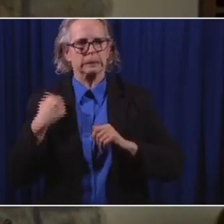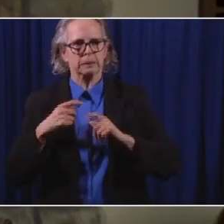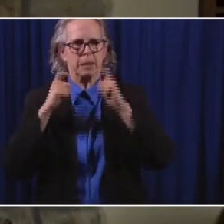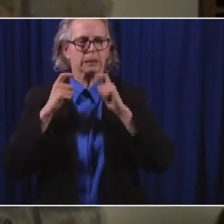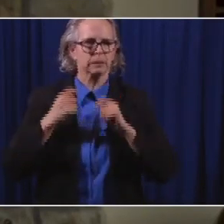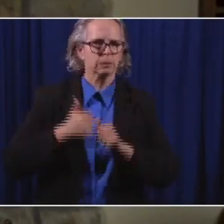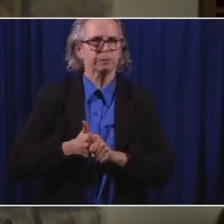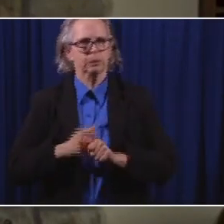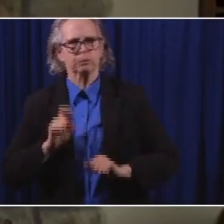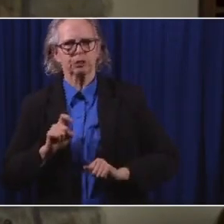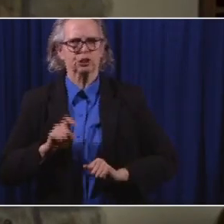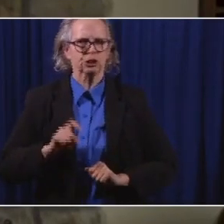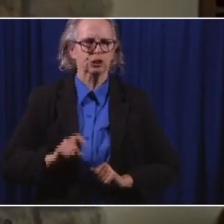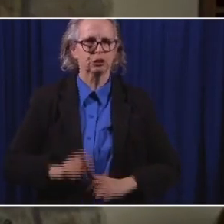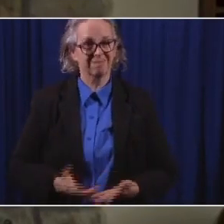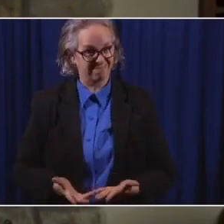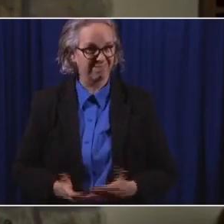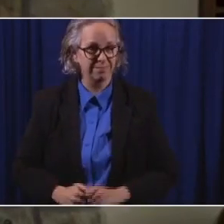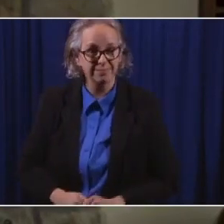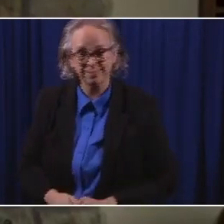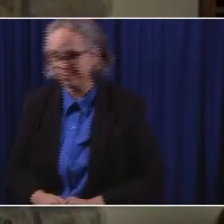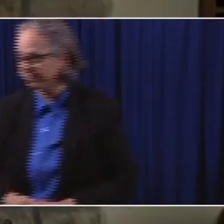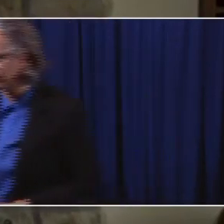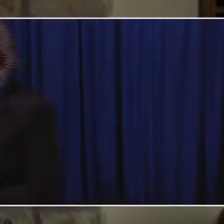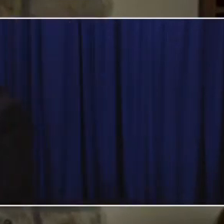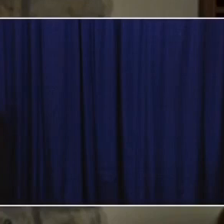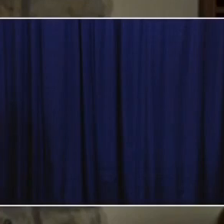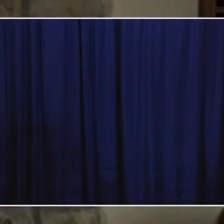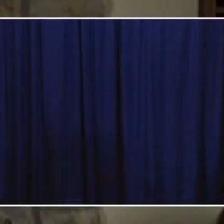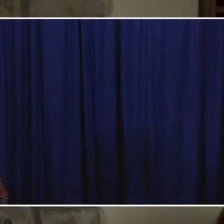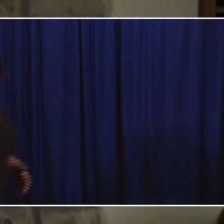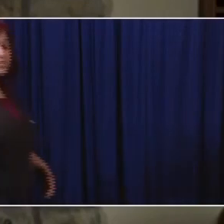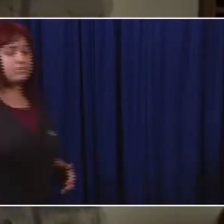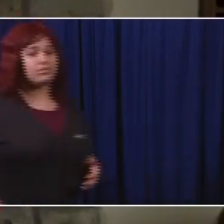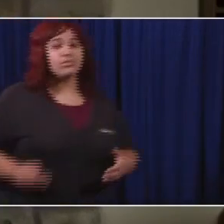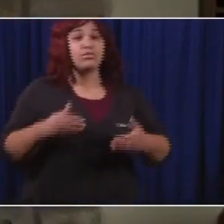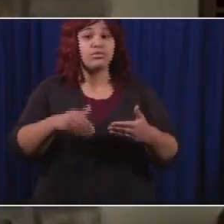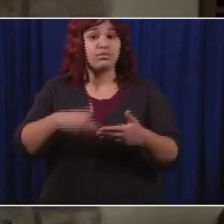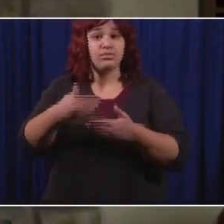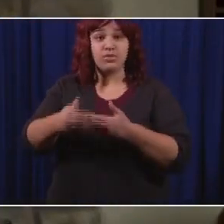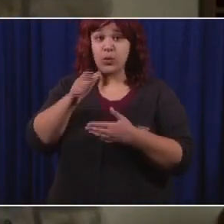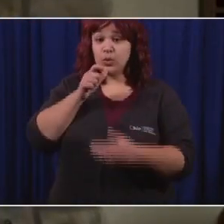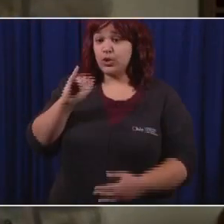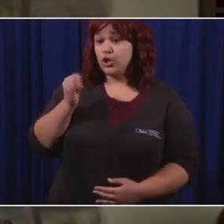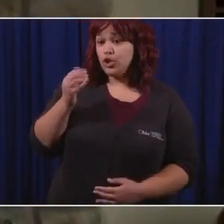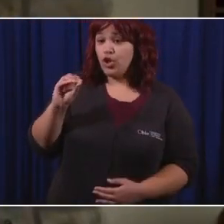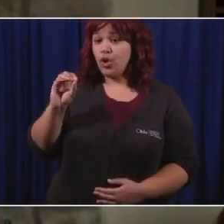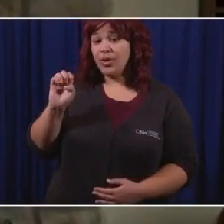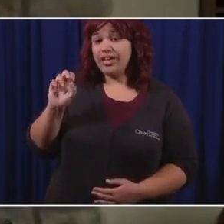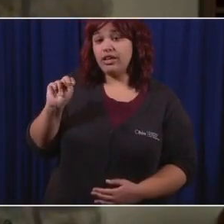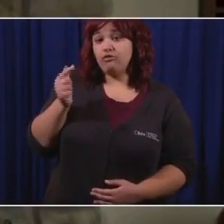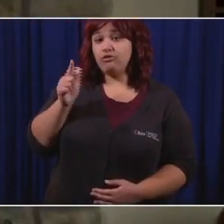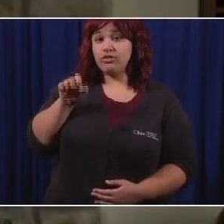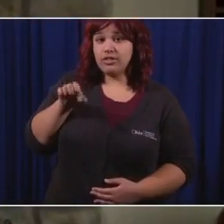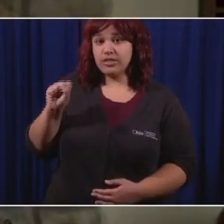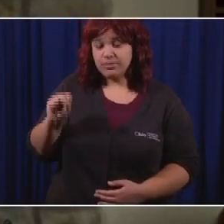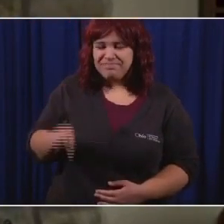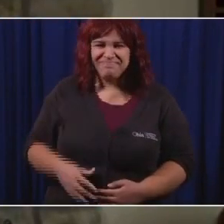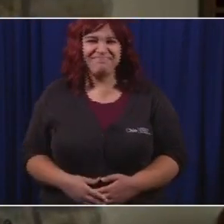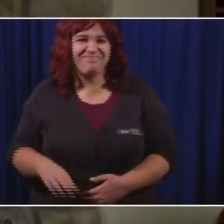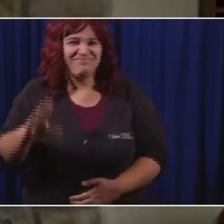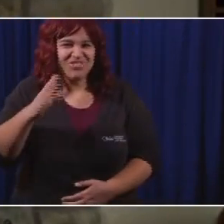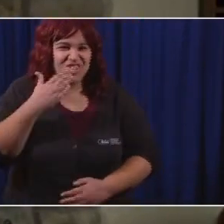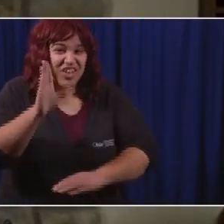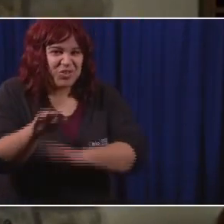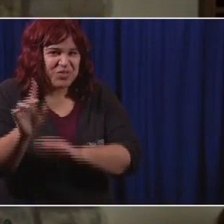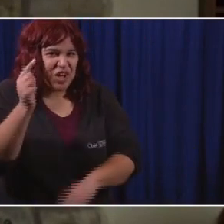Next question is from Joe Ingles at Ohio Public Radio and Television. Hey, Good Joe. afternoon, Governor. Afternoon. About Election